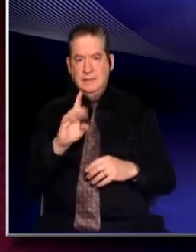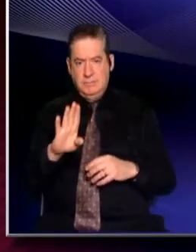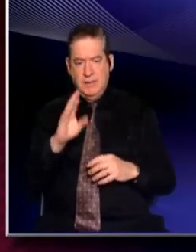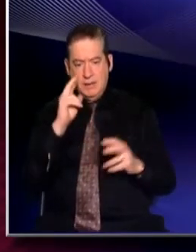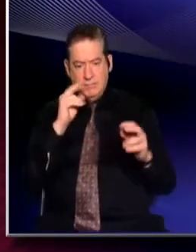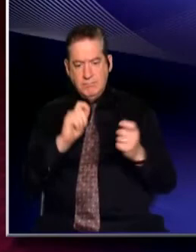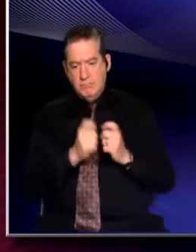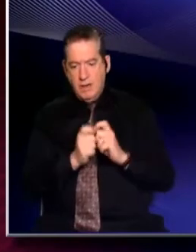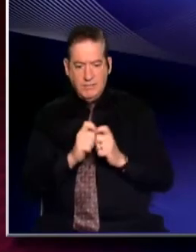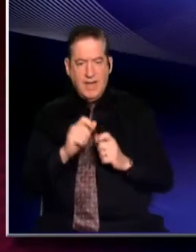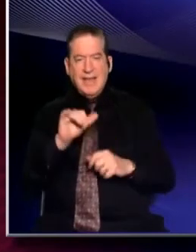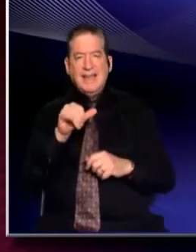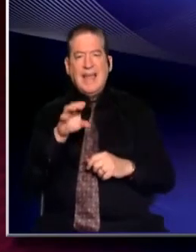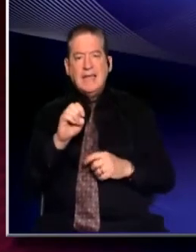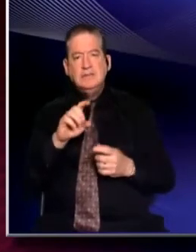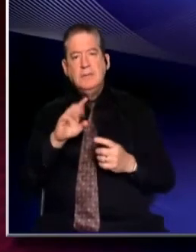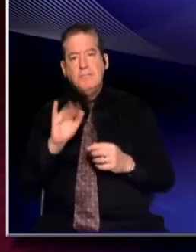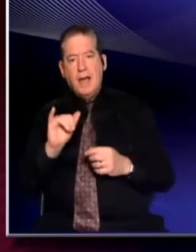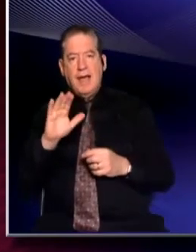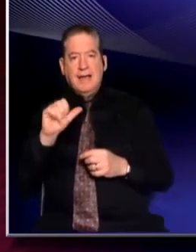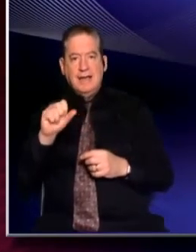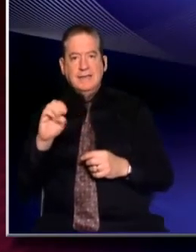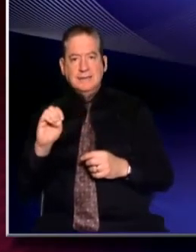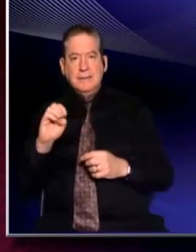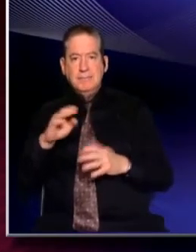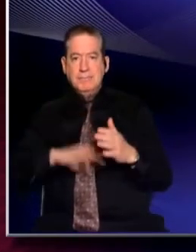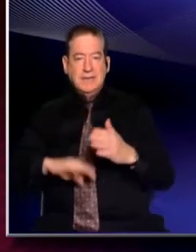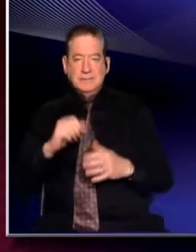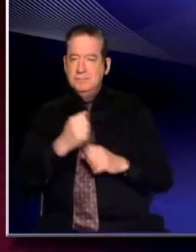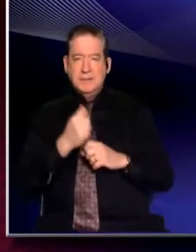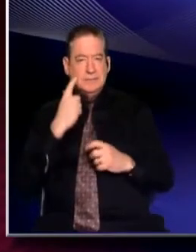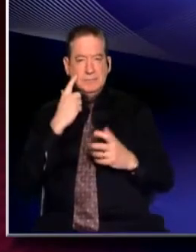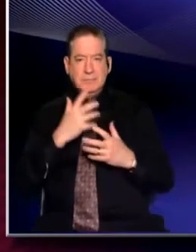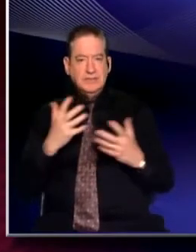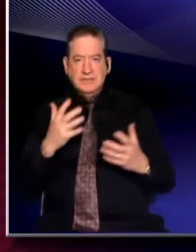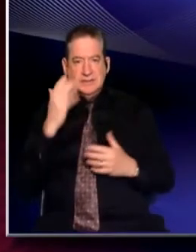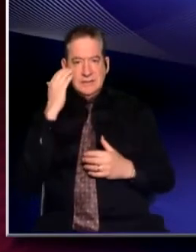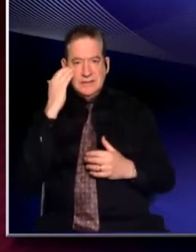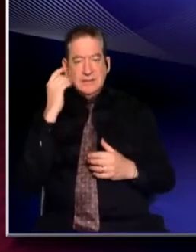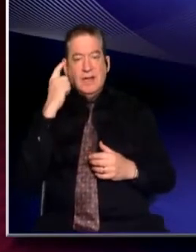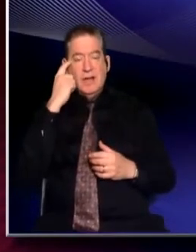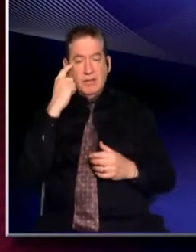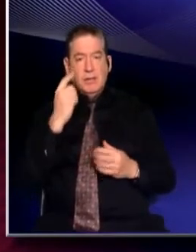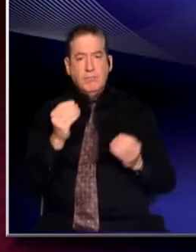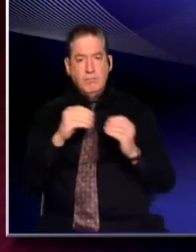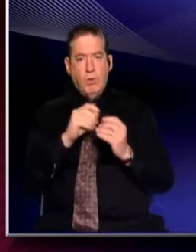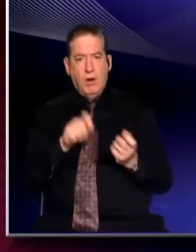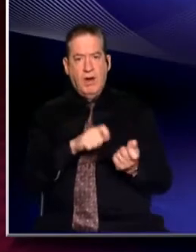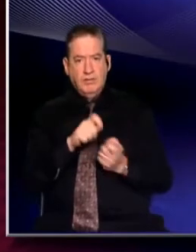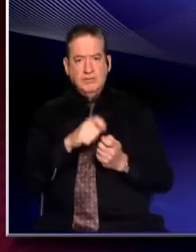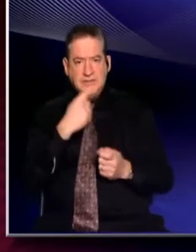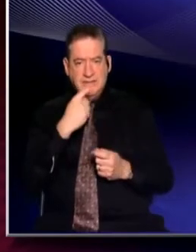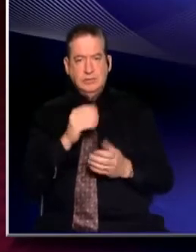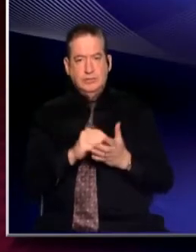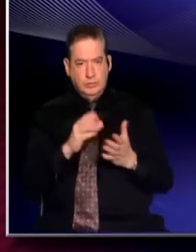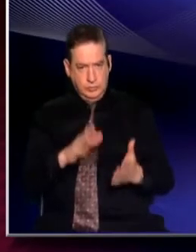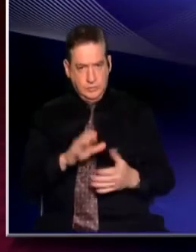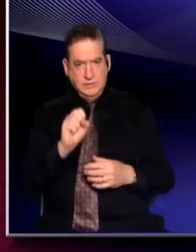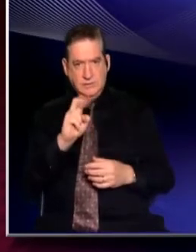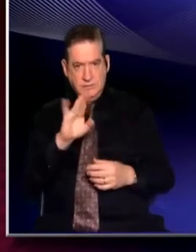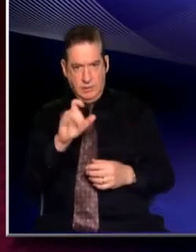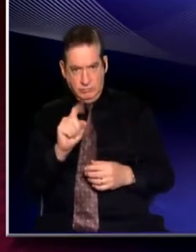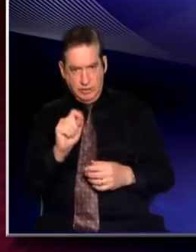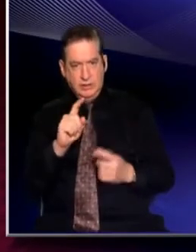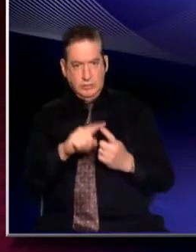case-by-case basis, Yes. which I don't think makes much sense. I mean, Yes. I think it would be more accurate to say the student is subject